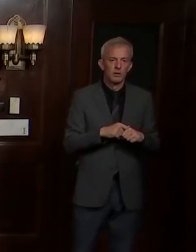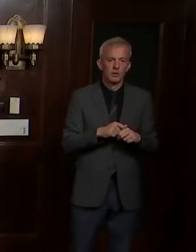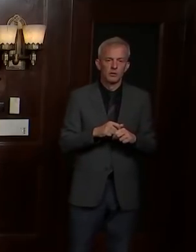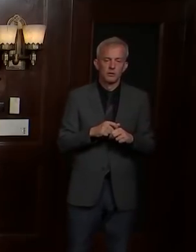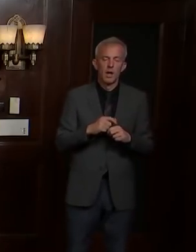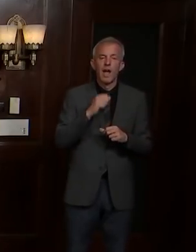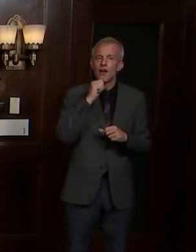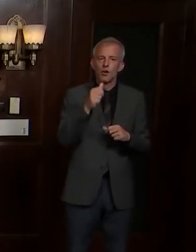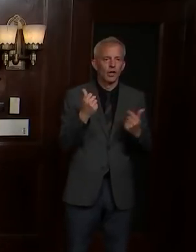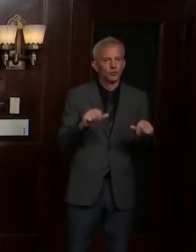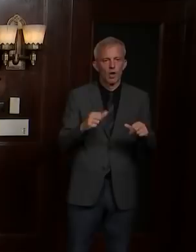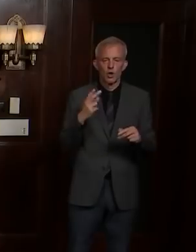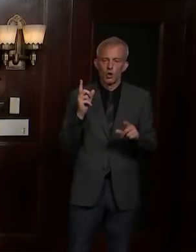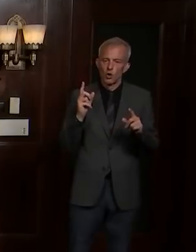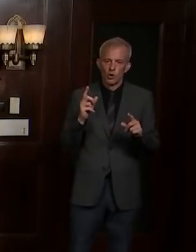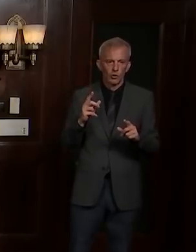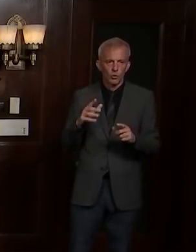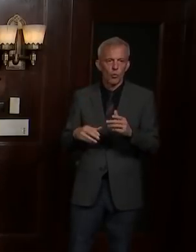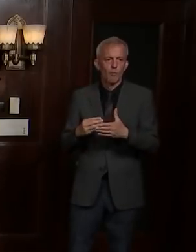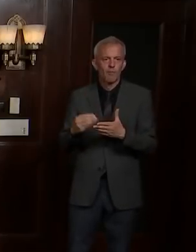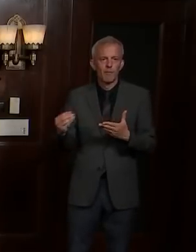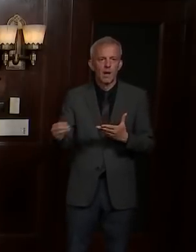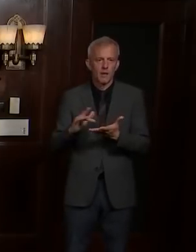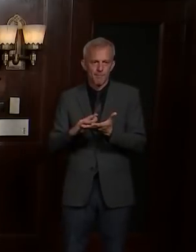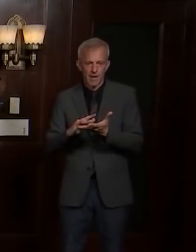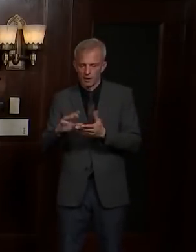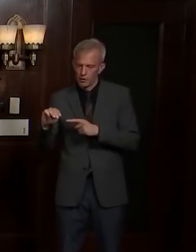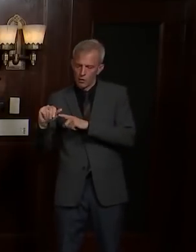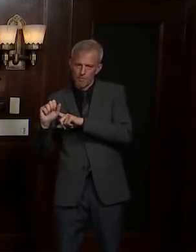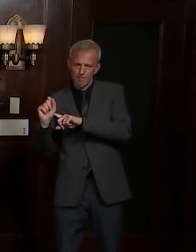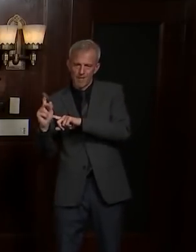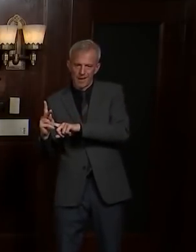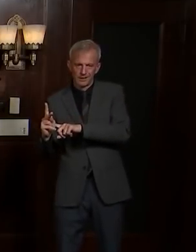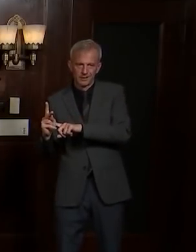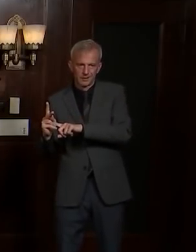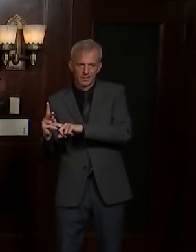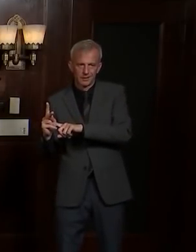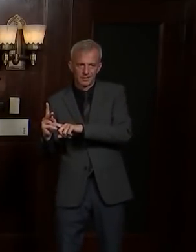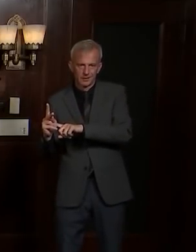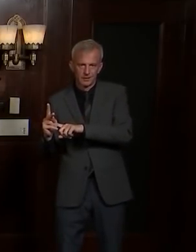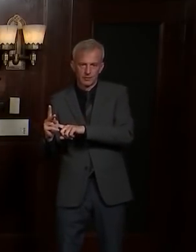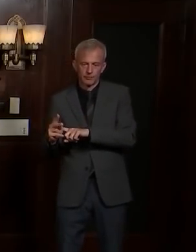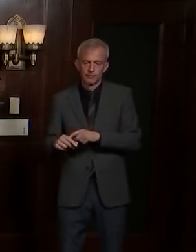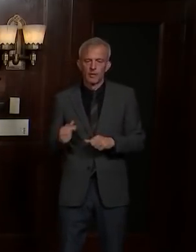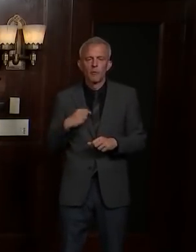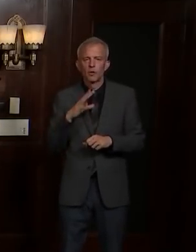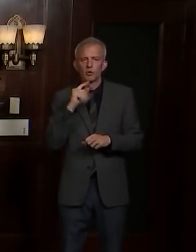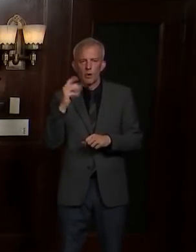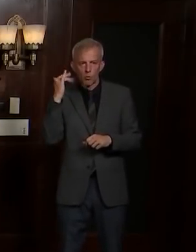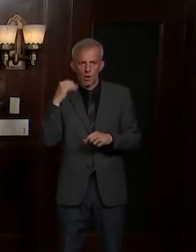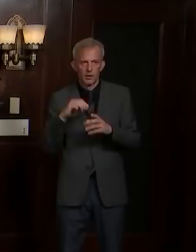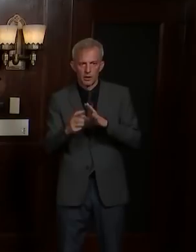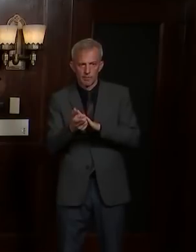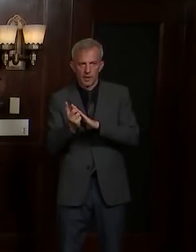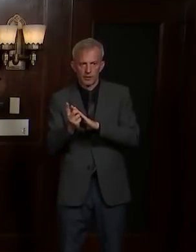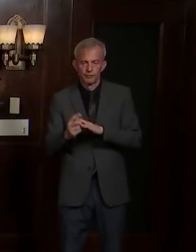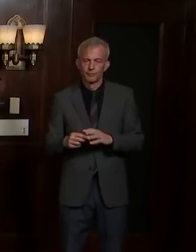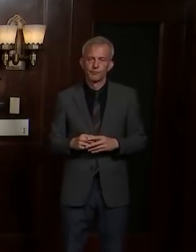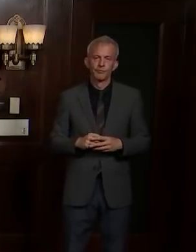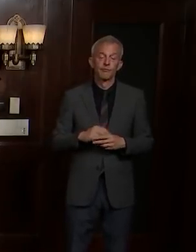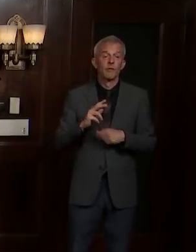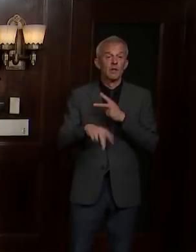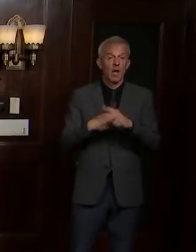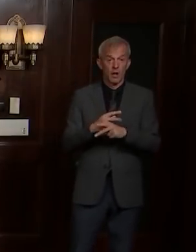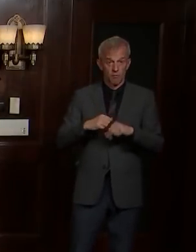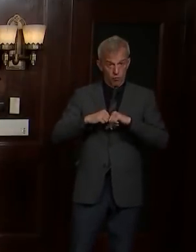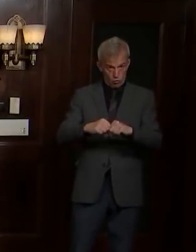we have of what we call medical masks. And I'm going to talk about why in a second. The kind of protection you're looking to do